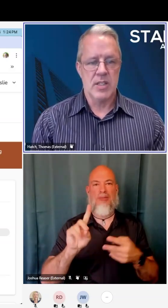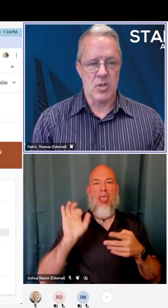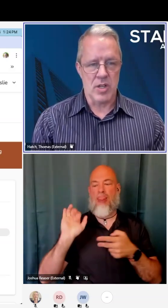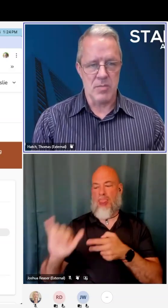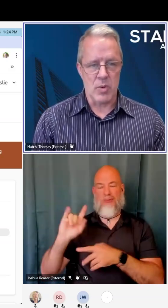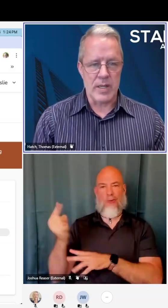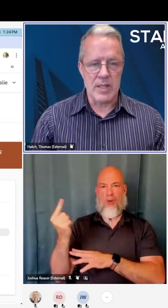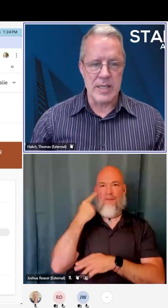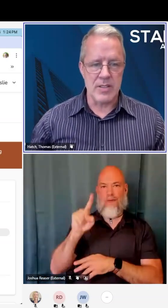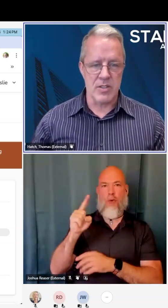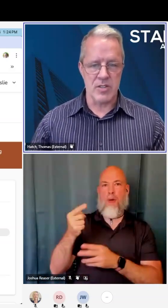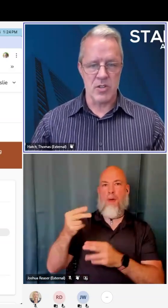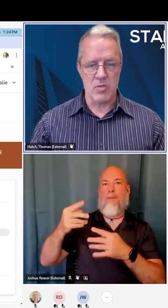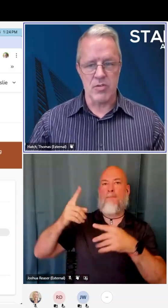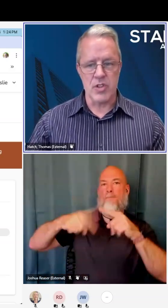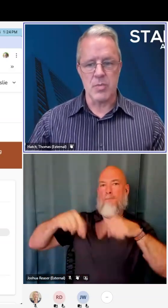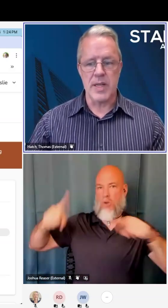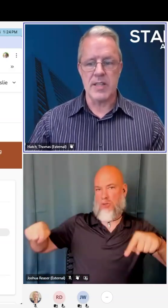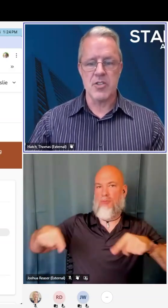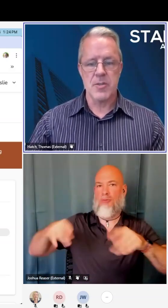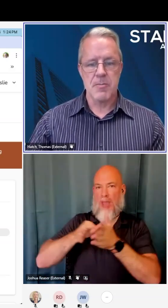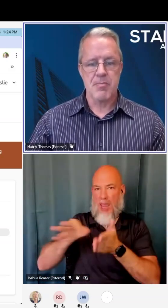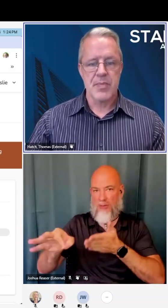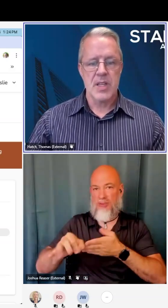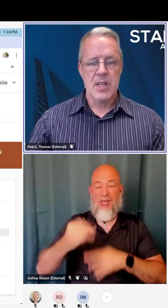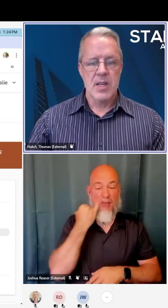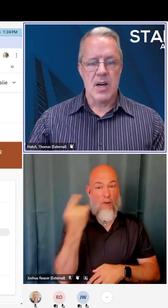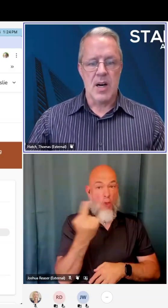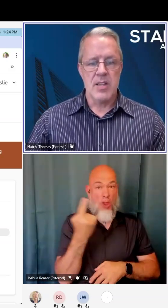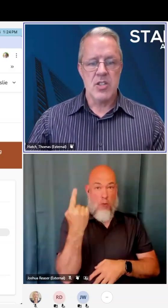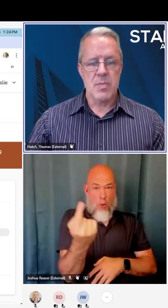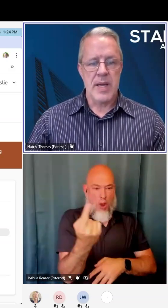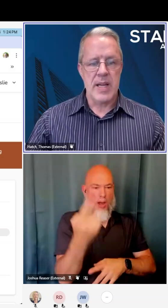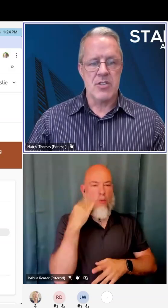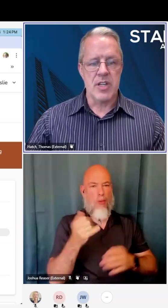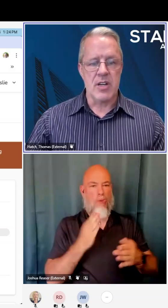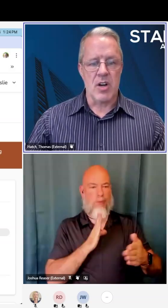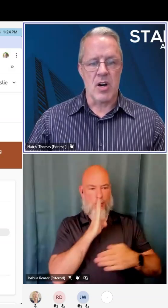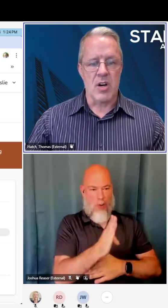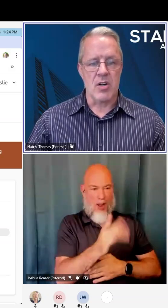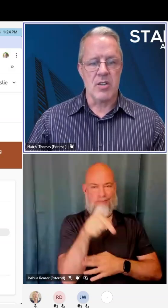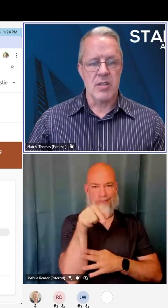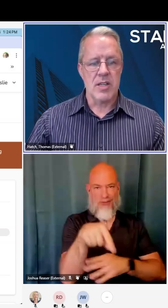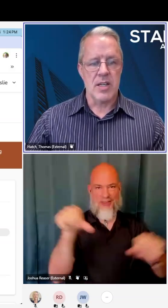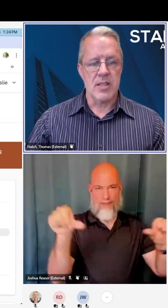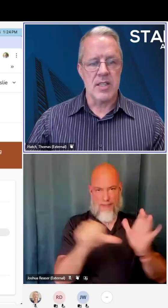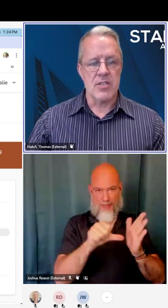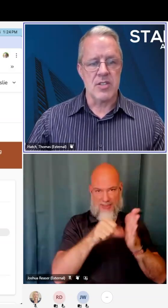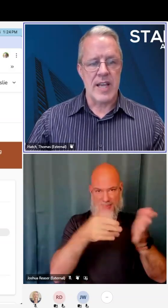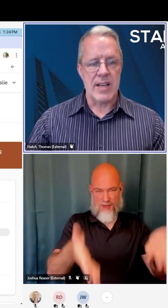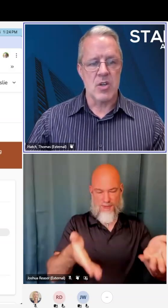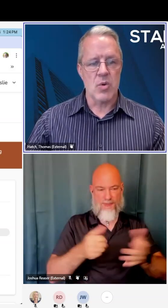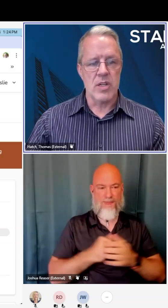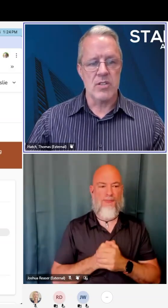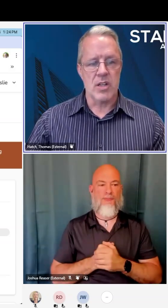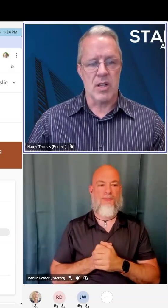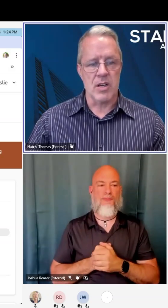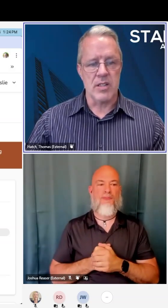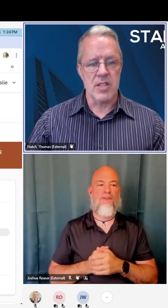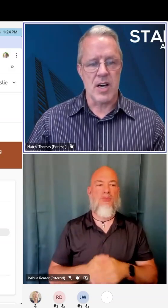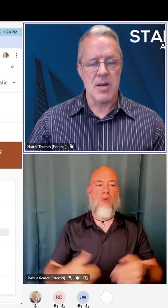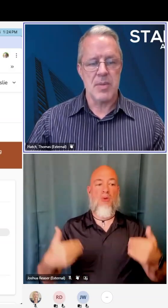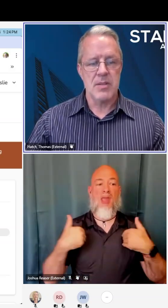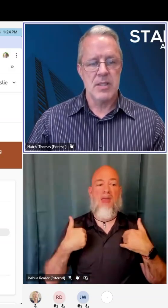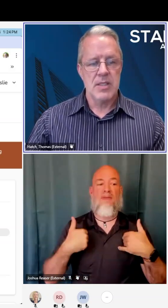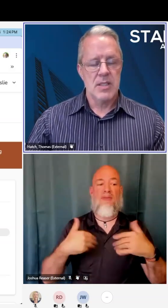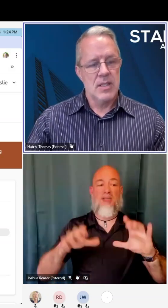one, you'll come directly into this overview page. On this page, there are these categories along